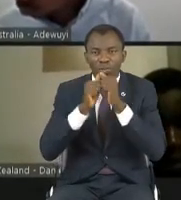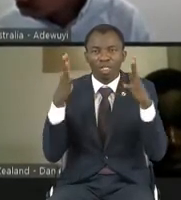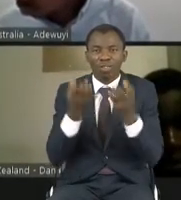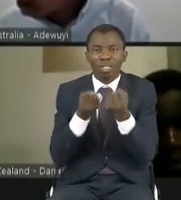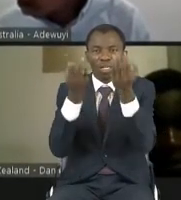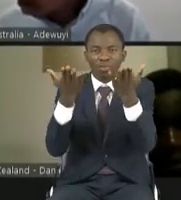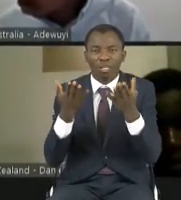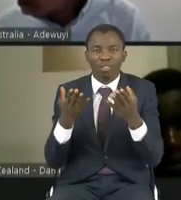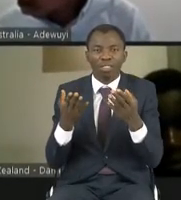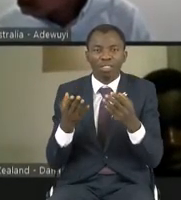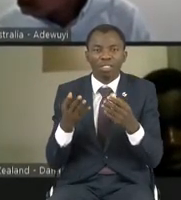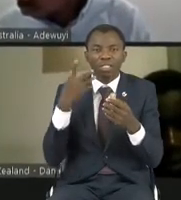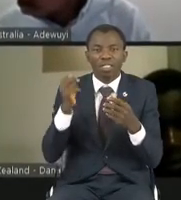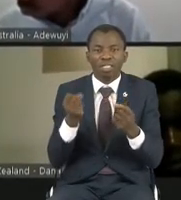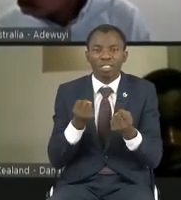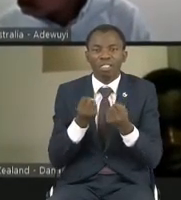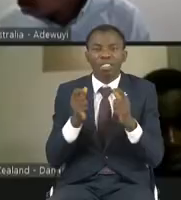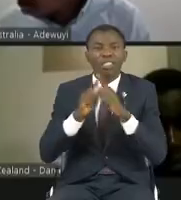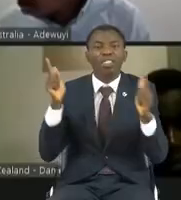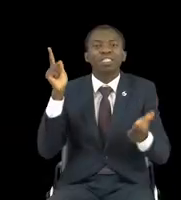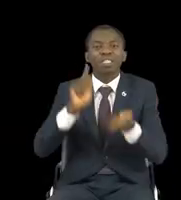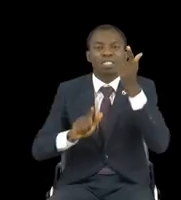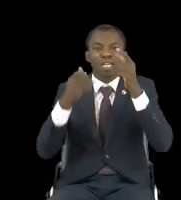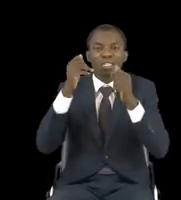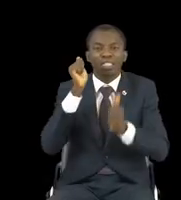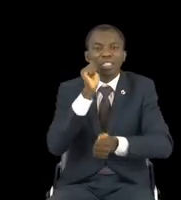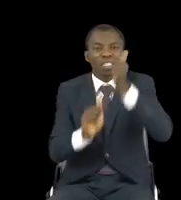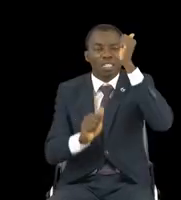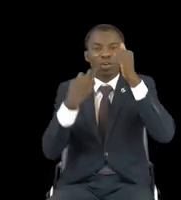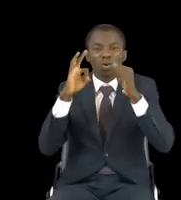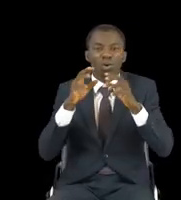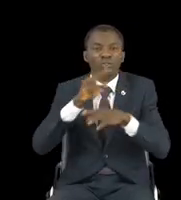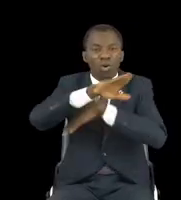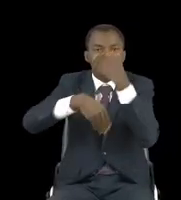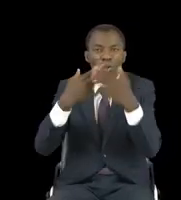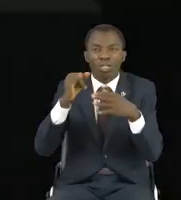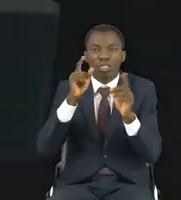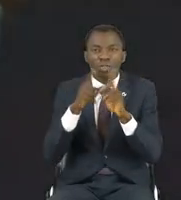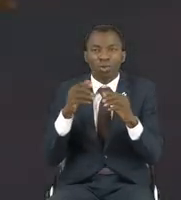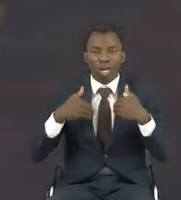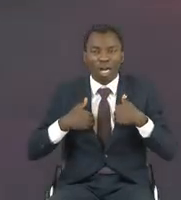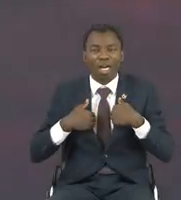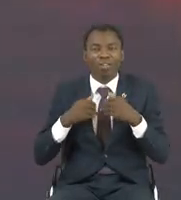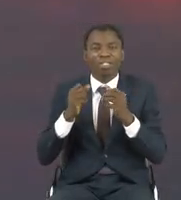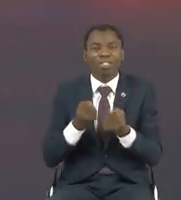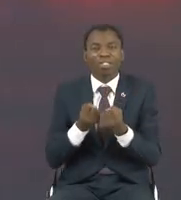Is sacrifice the greatest of all? You'll have to sacrifice your